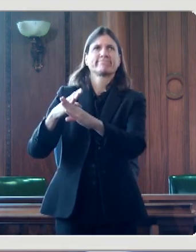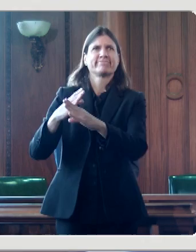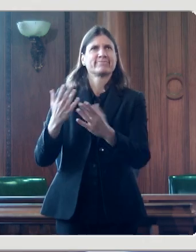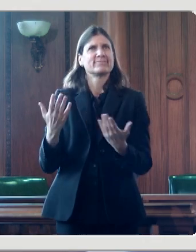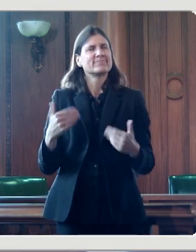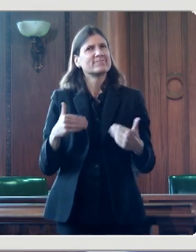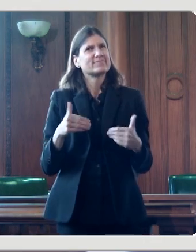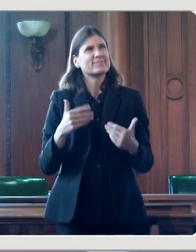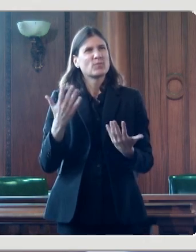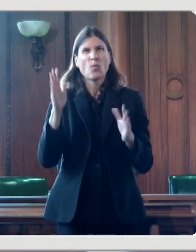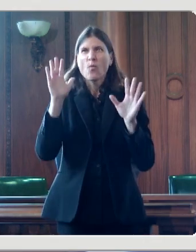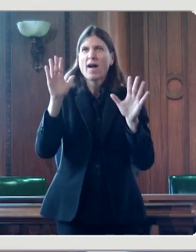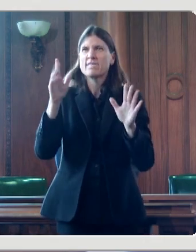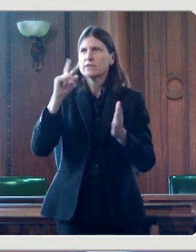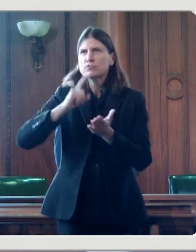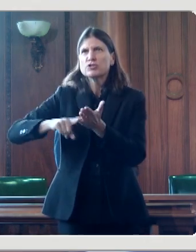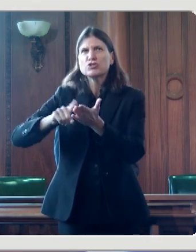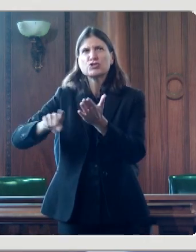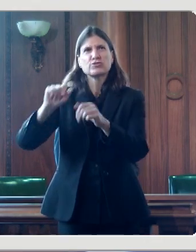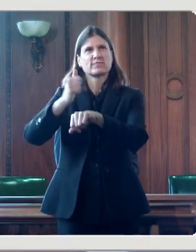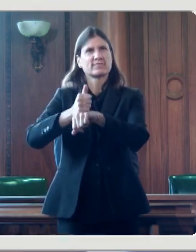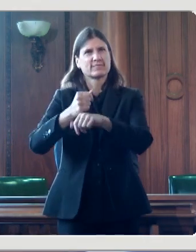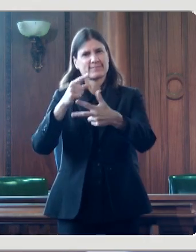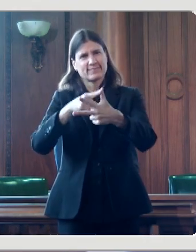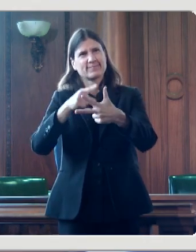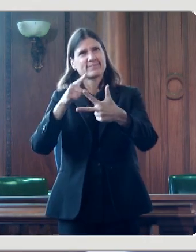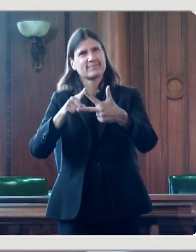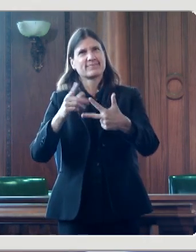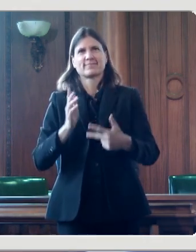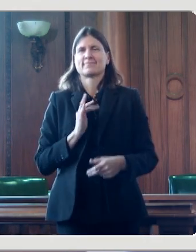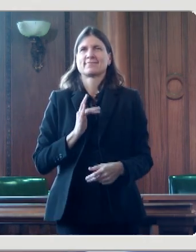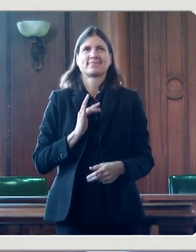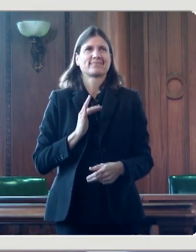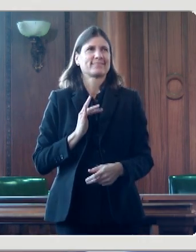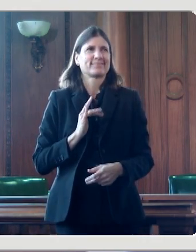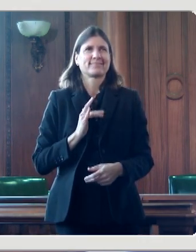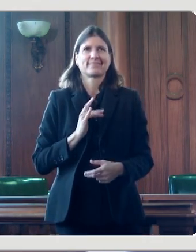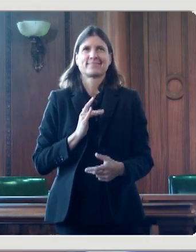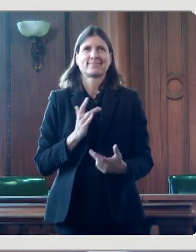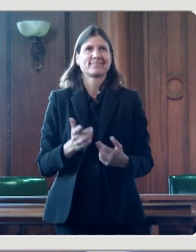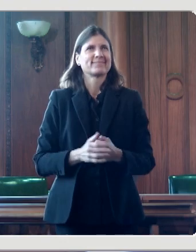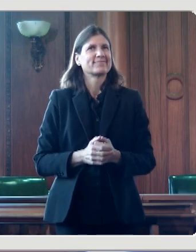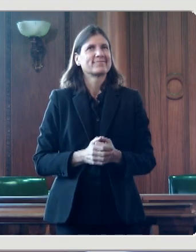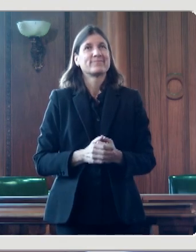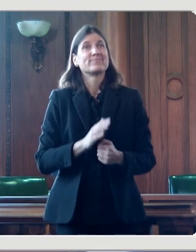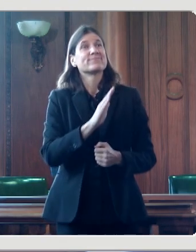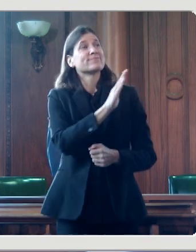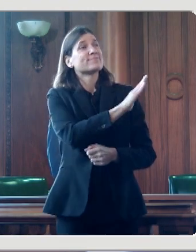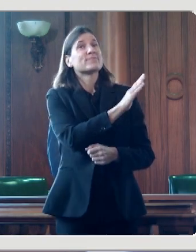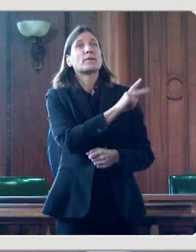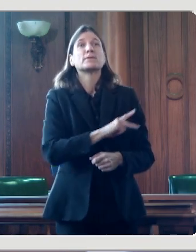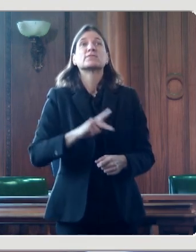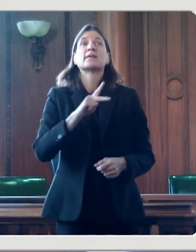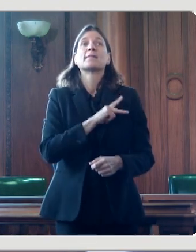anyone out there who knows me personally knows that I'm not a fan of a long list of New Year's resolutions. I